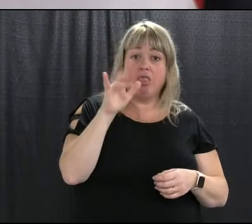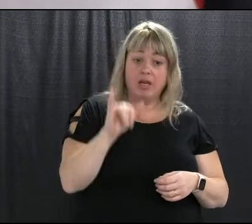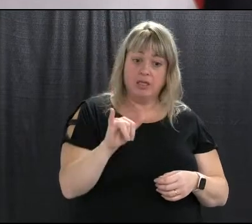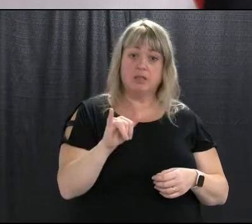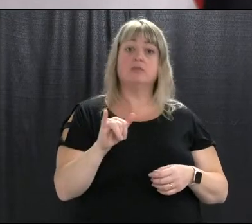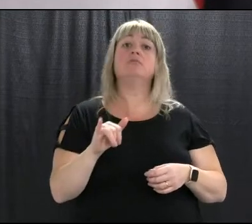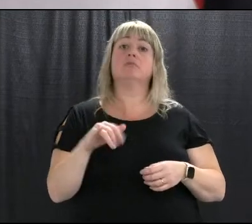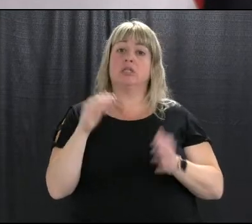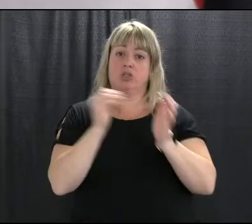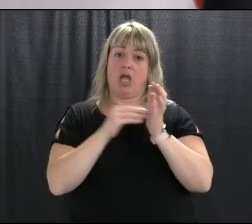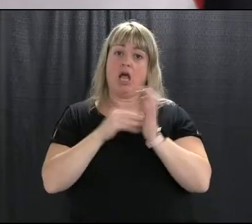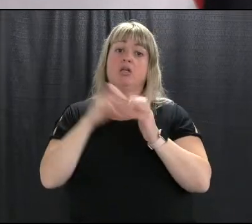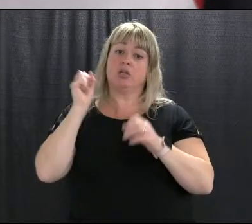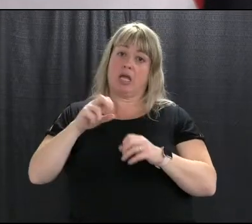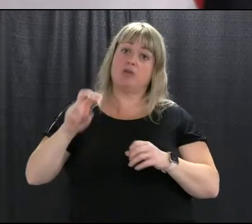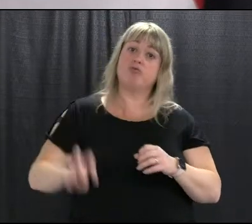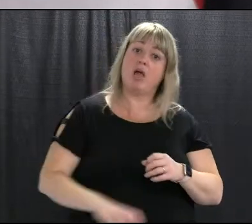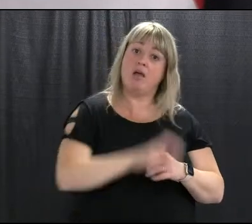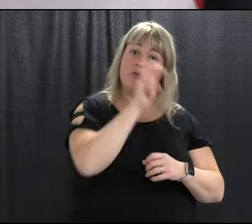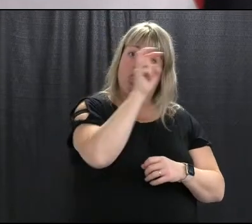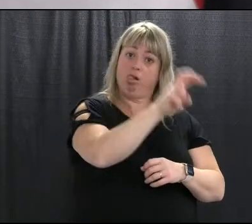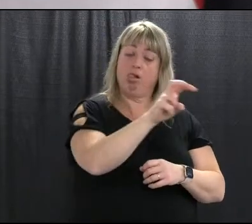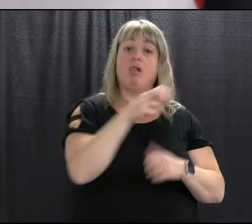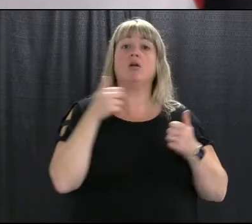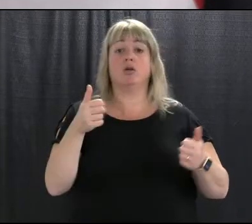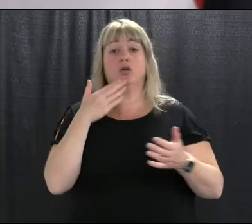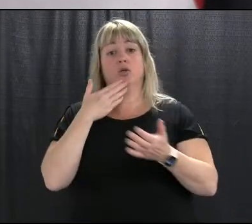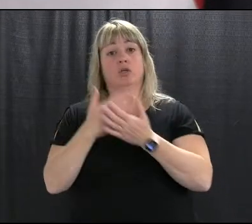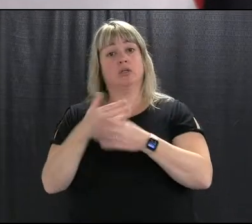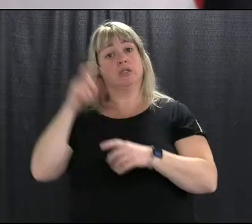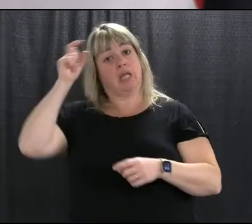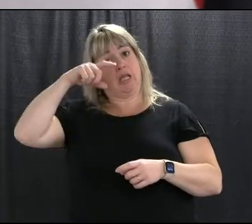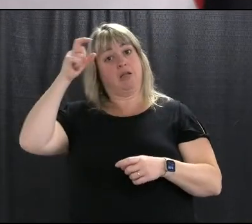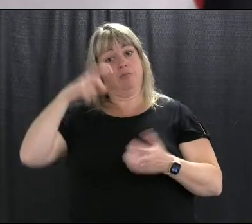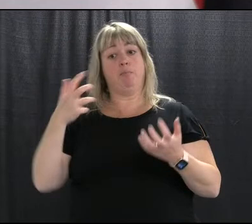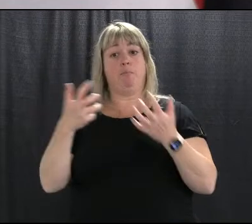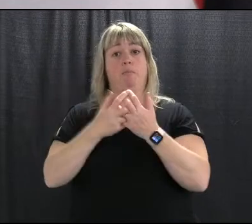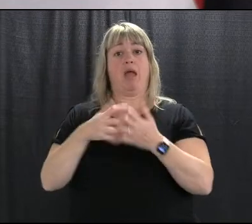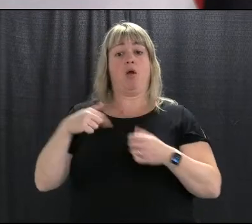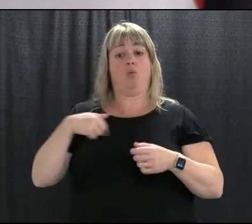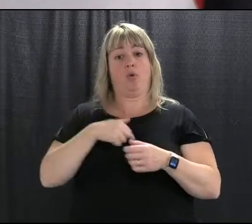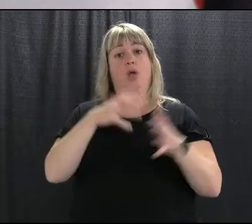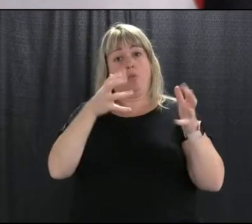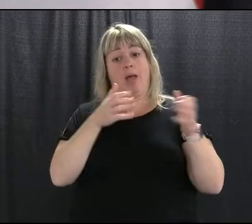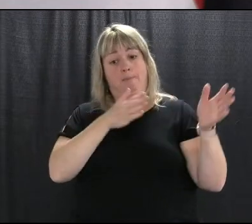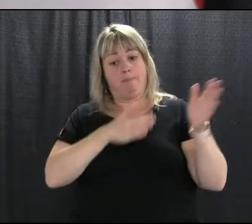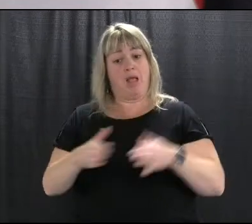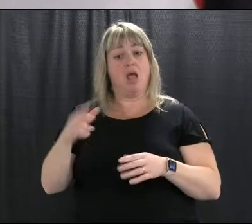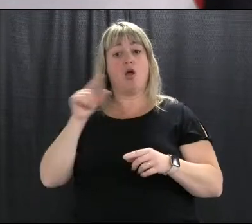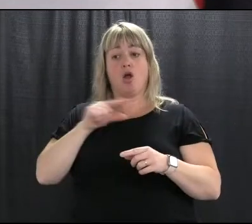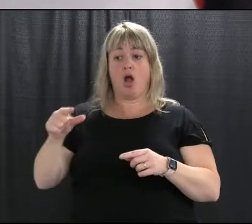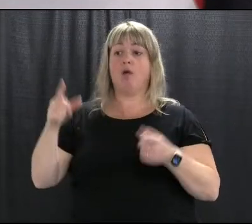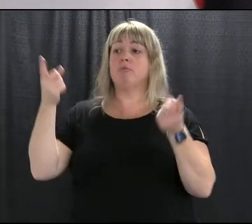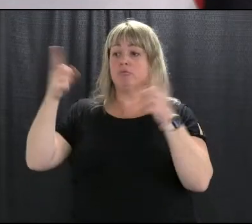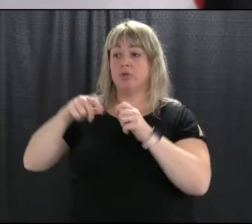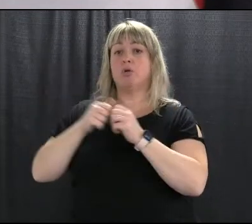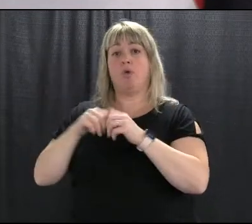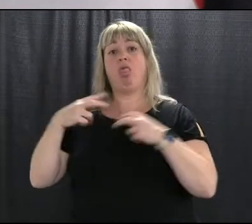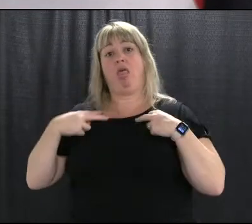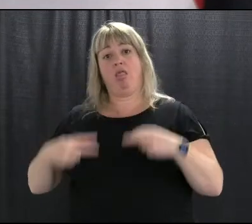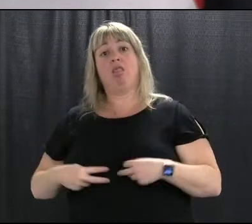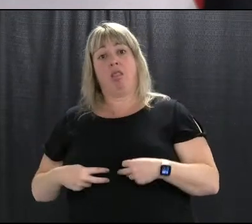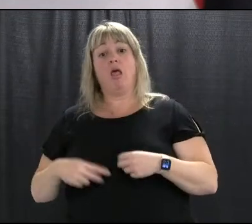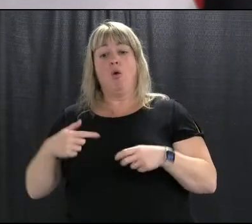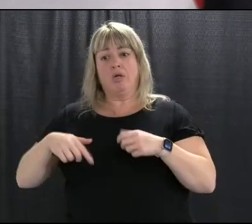people. And again, that fits very much with the logic of the health accord and the plans that the government have. And all